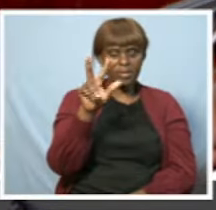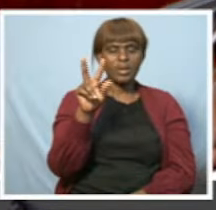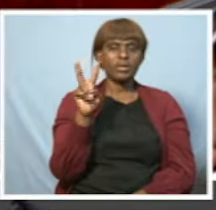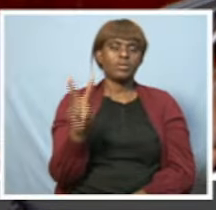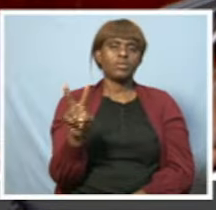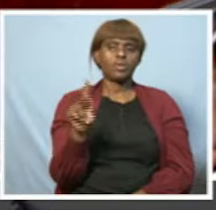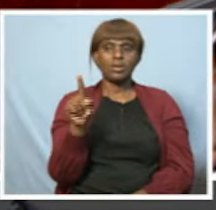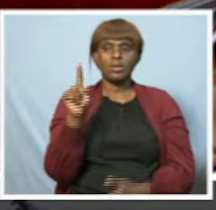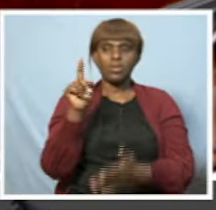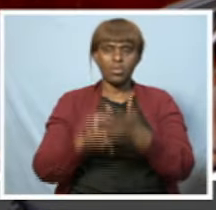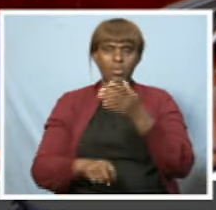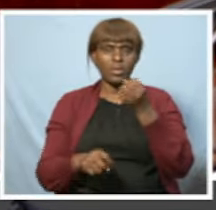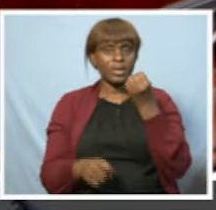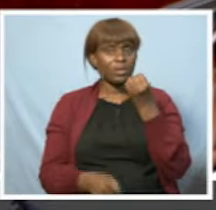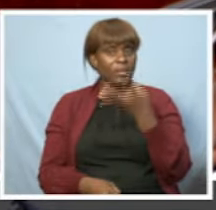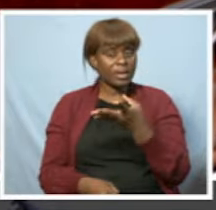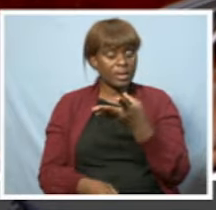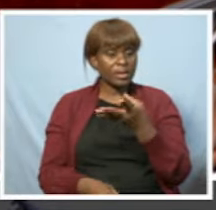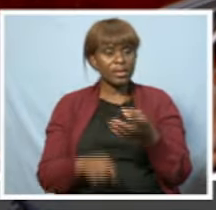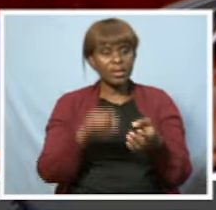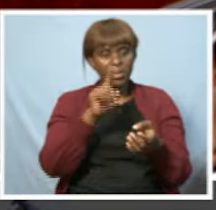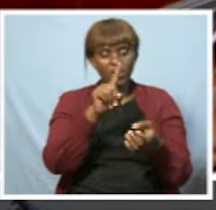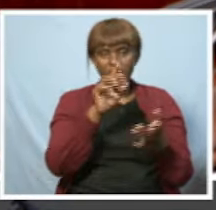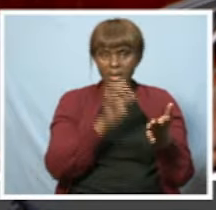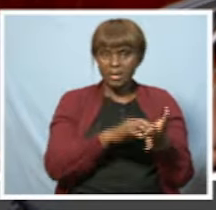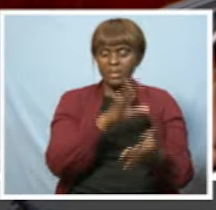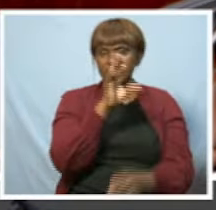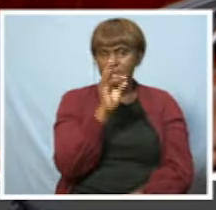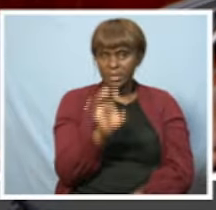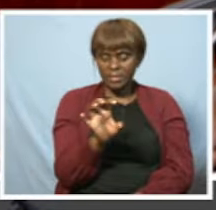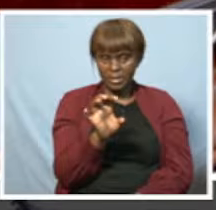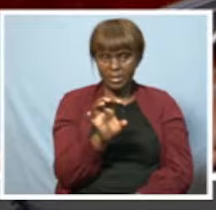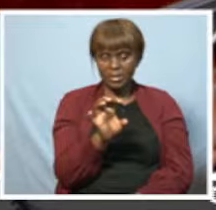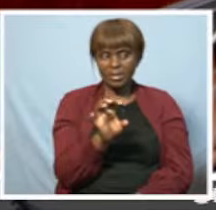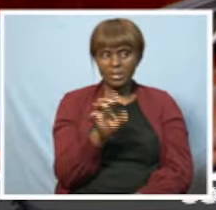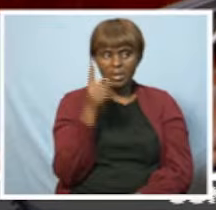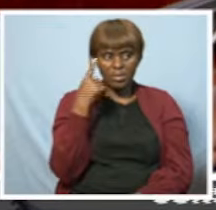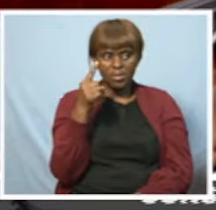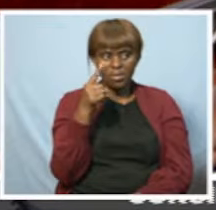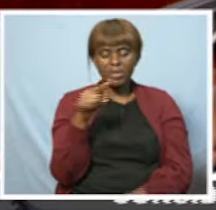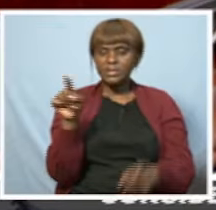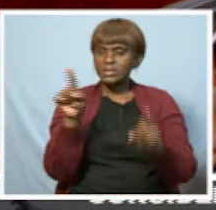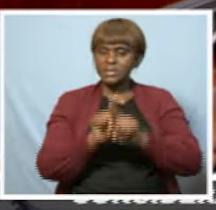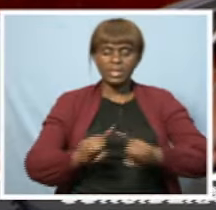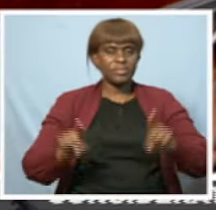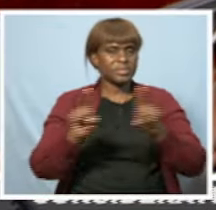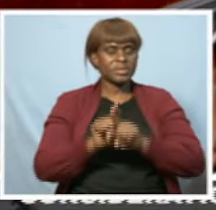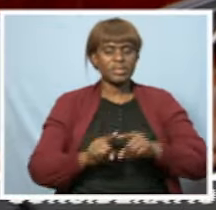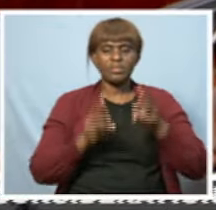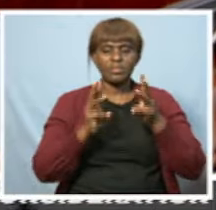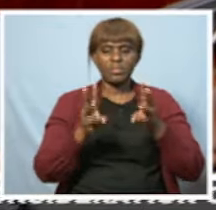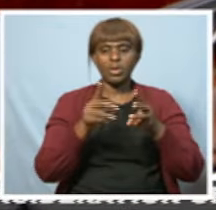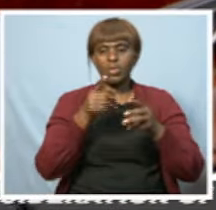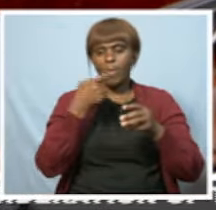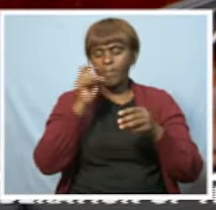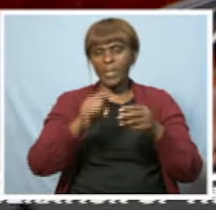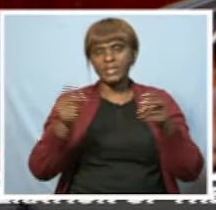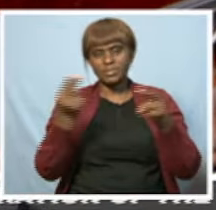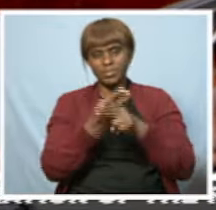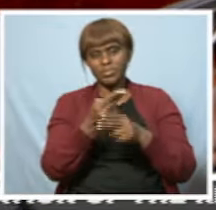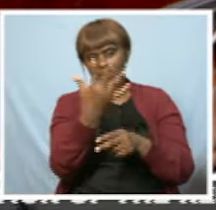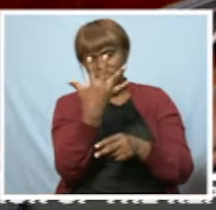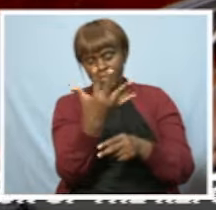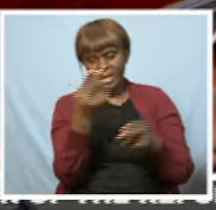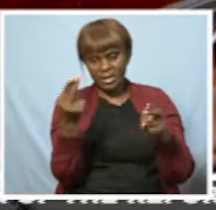1,532, the average cost is 1.7. So for the sake of consistency, you multiply